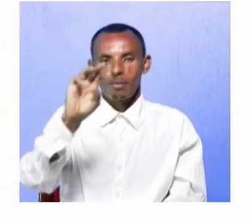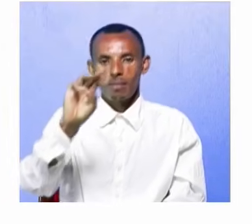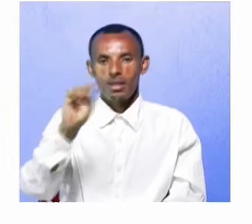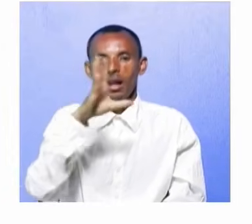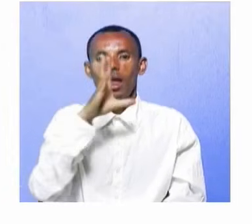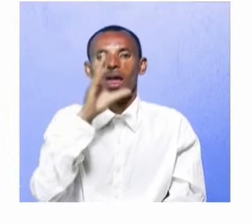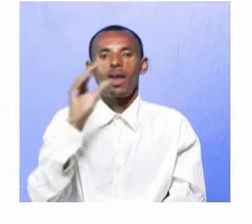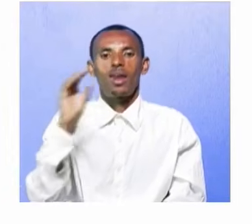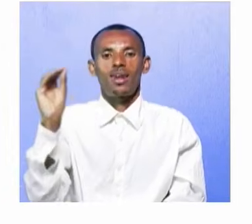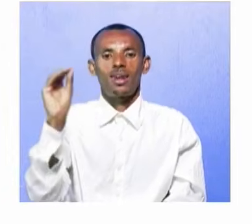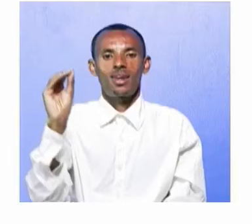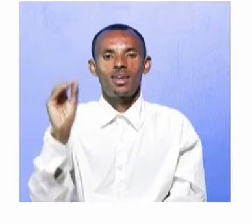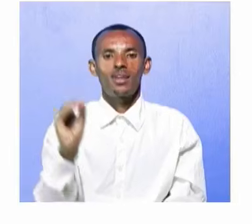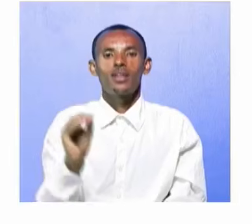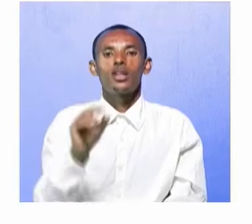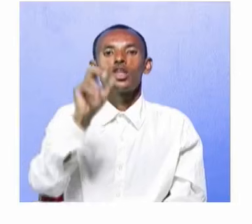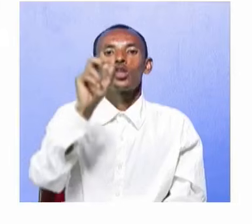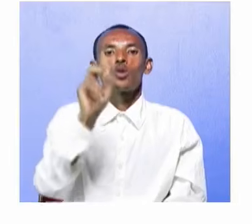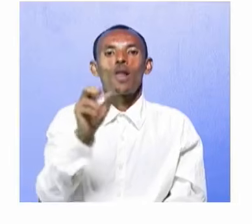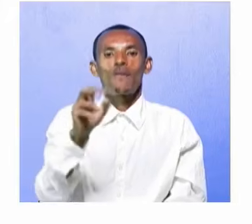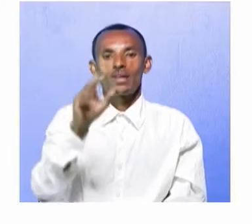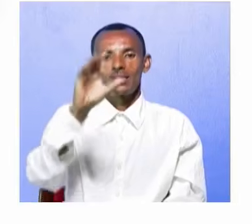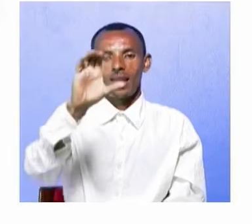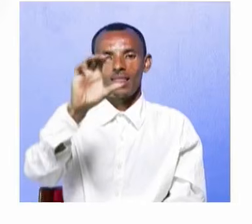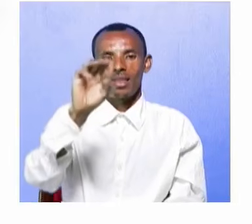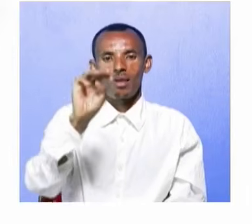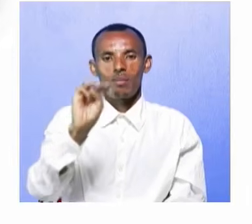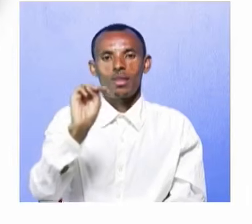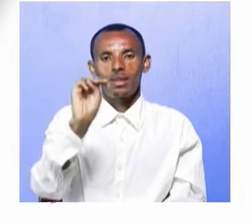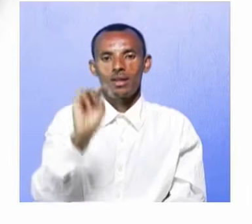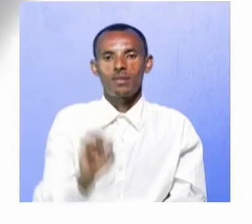and 12 centimeter,